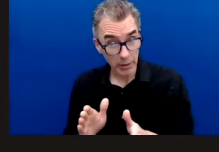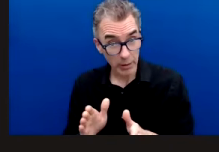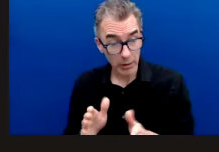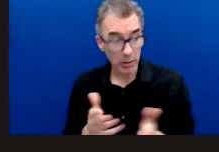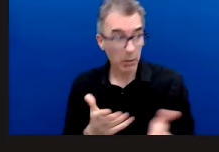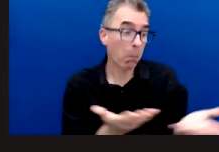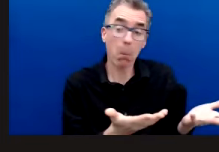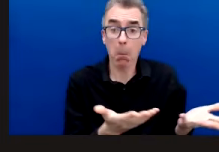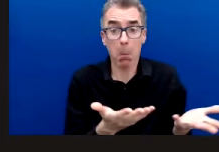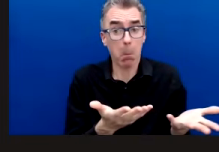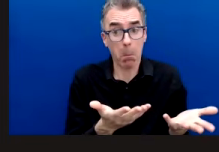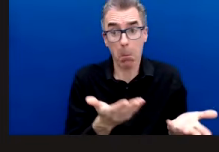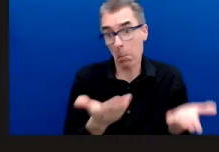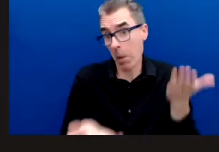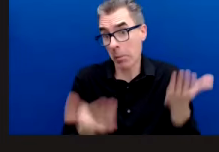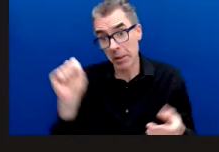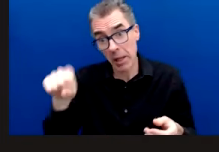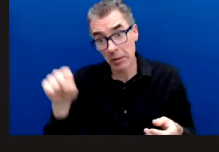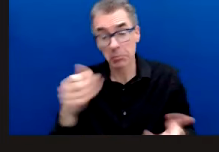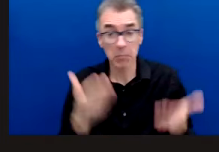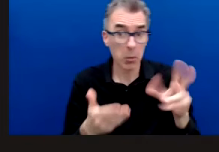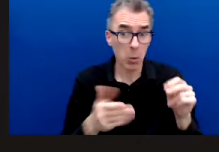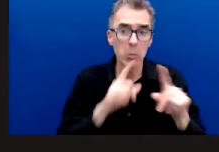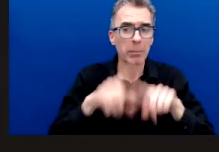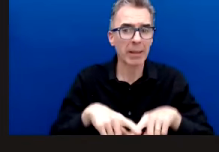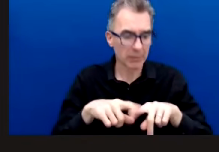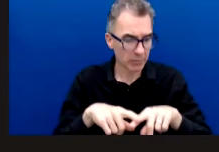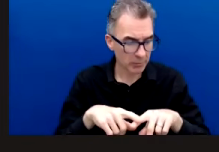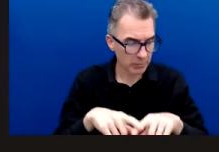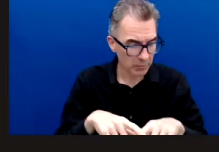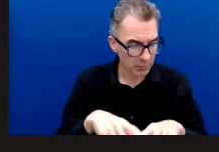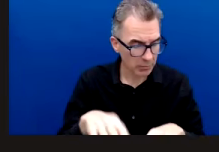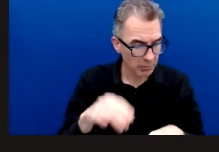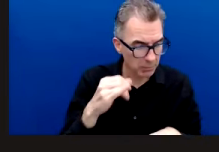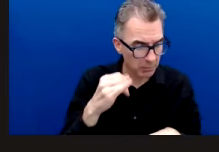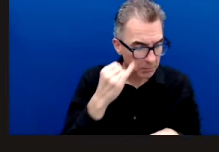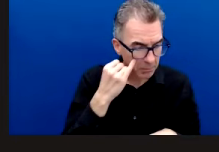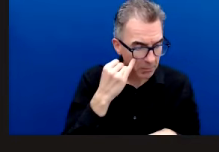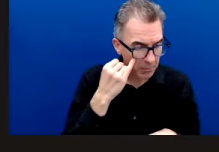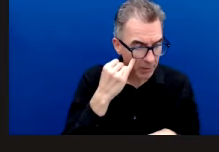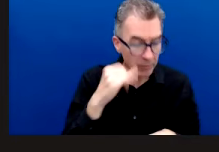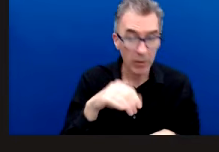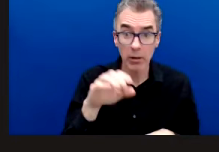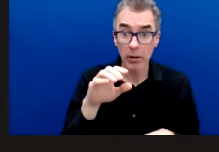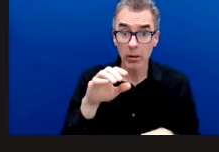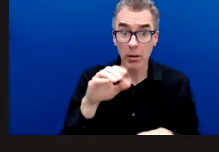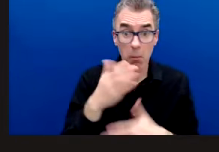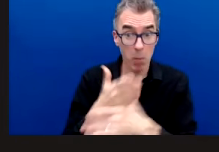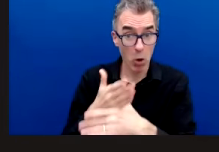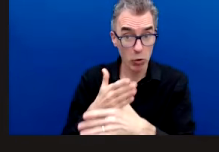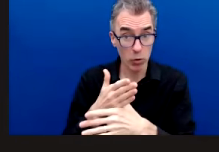could or it couldn't be, right? It depends. So if it is the domestic partner is part